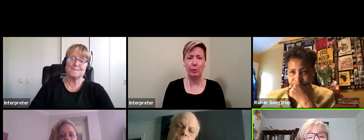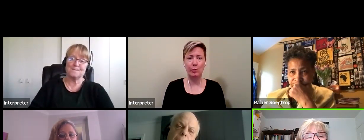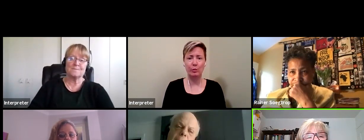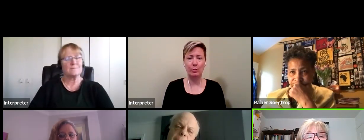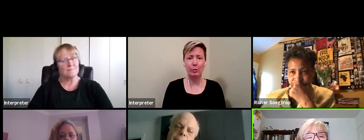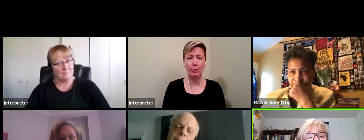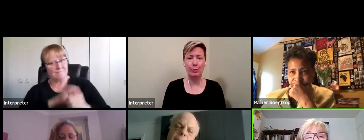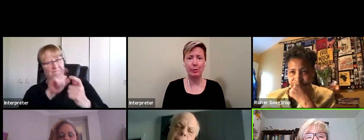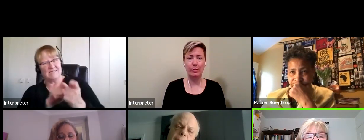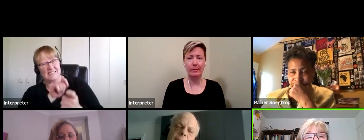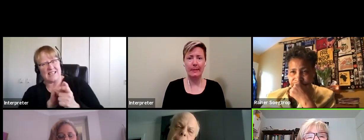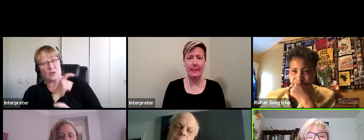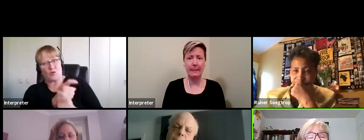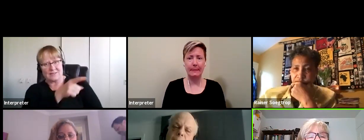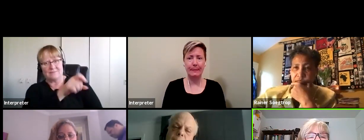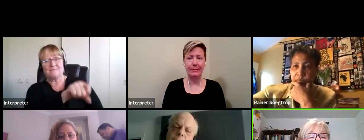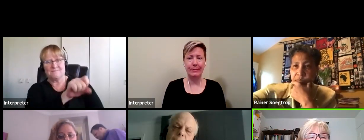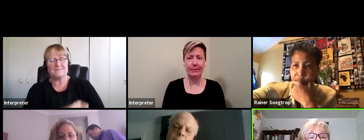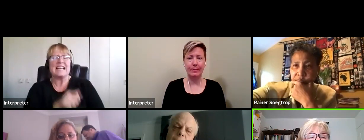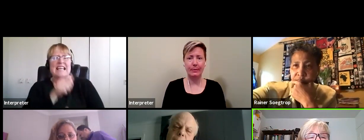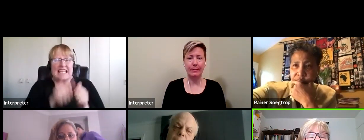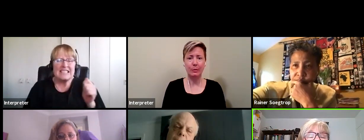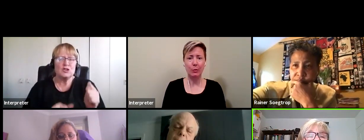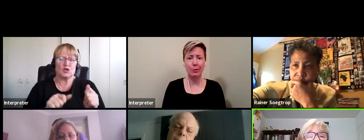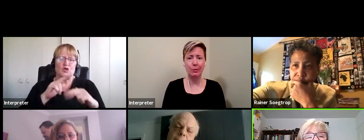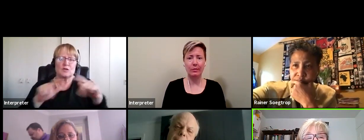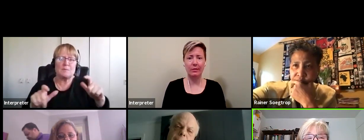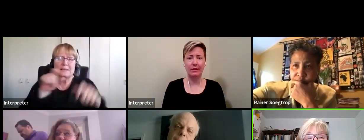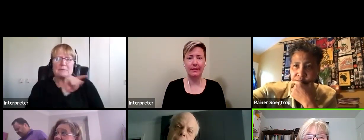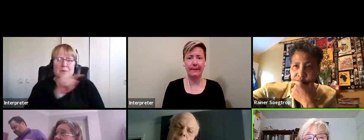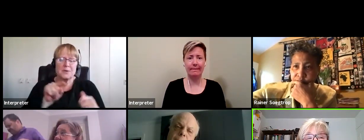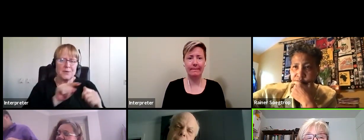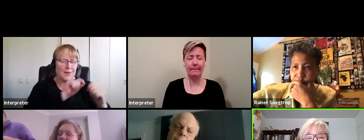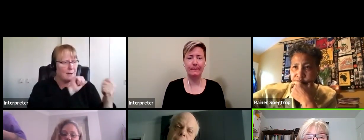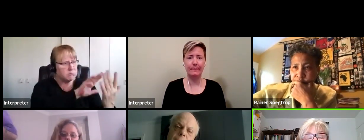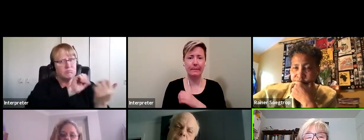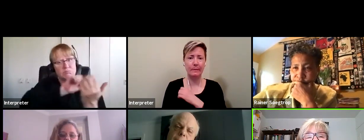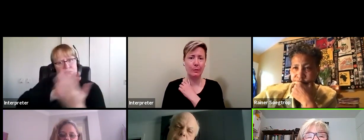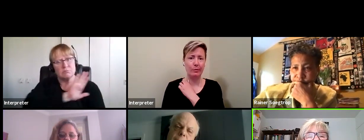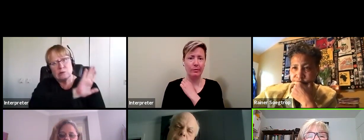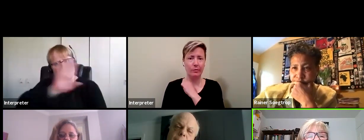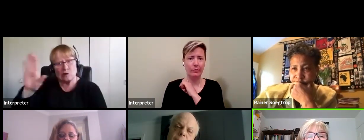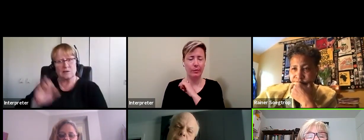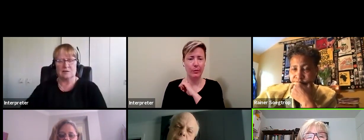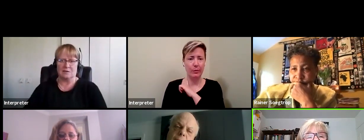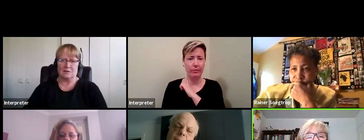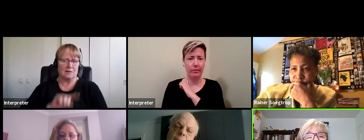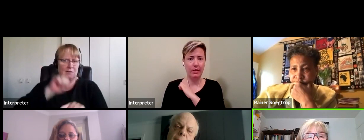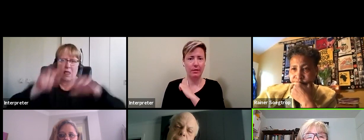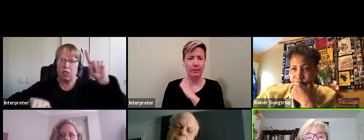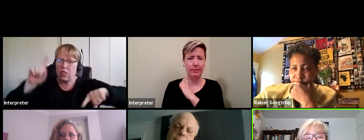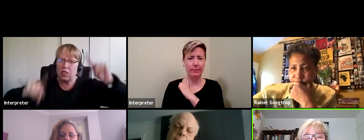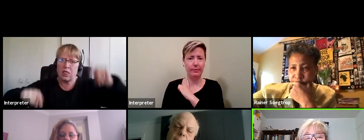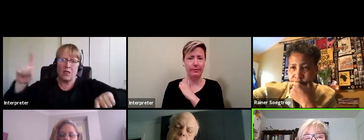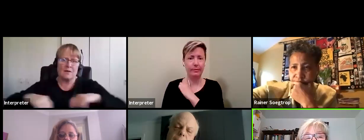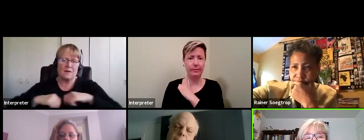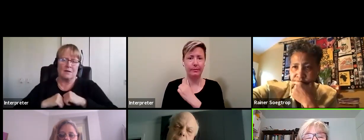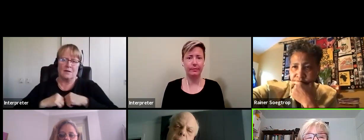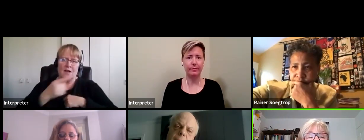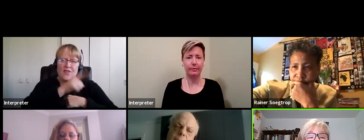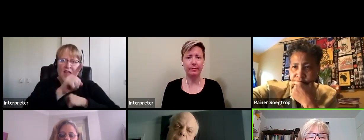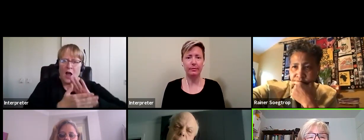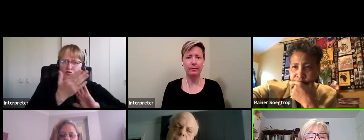That's exactly right. Each home is doing their own thing. There's a lot of latitude being given to homes and as to how they're going to run